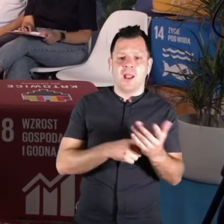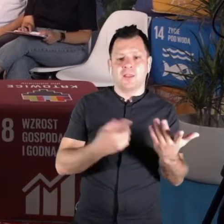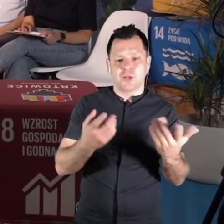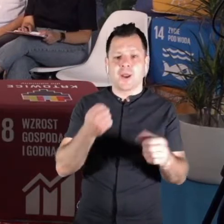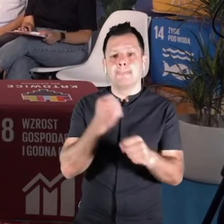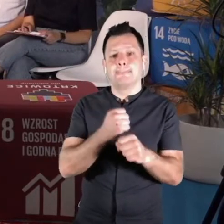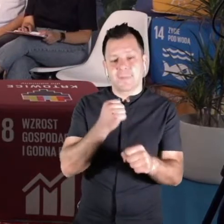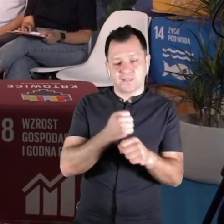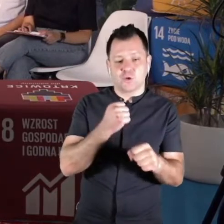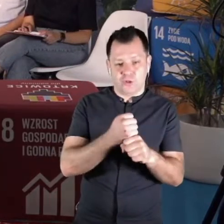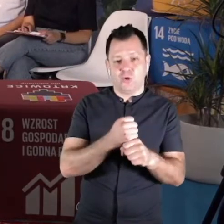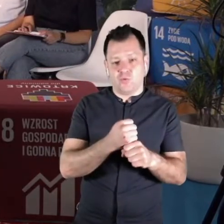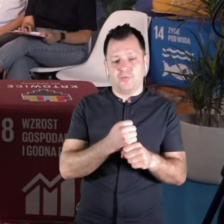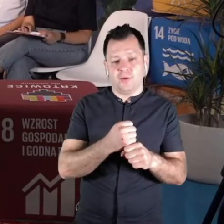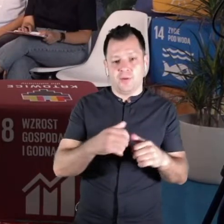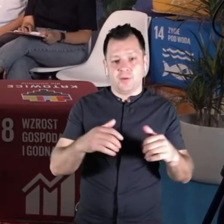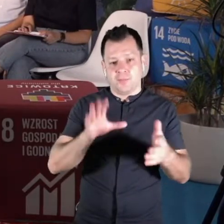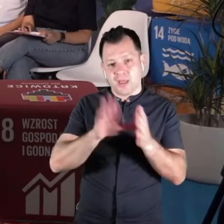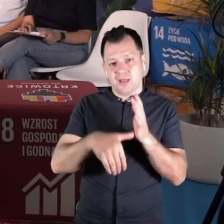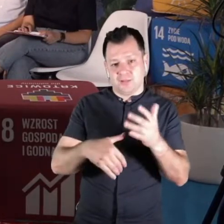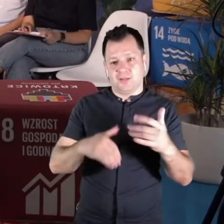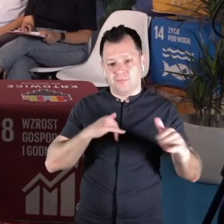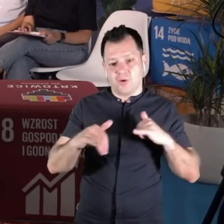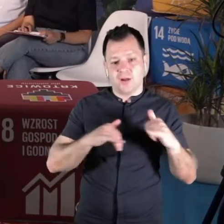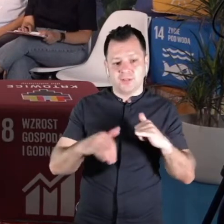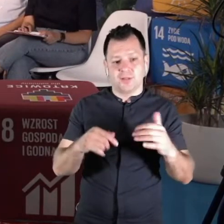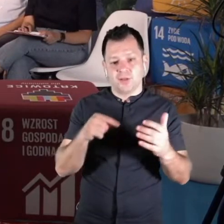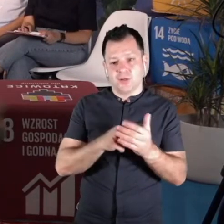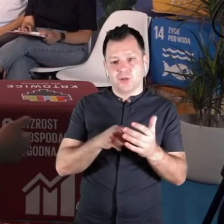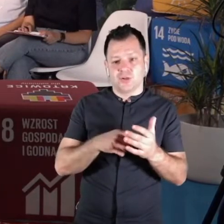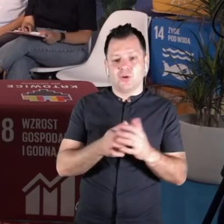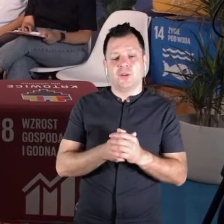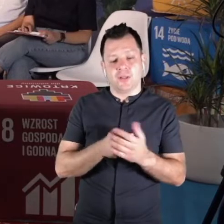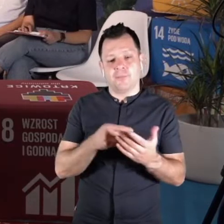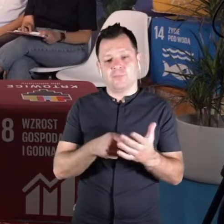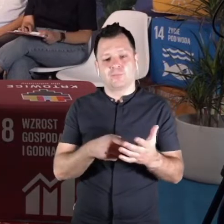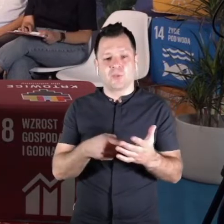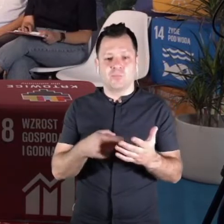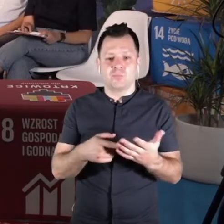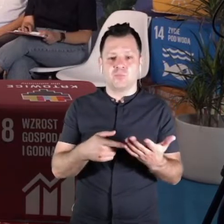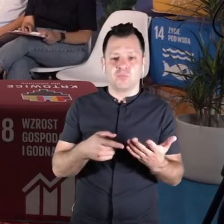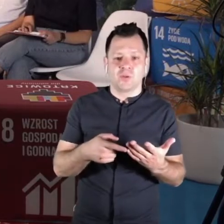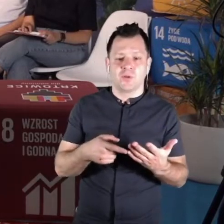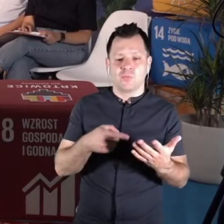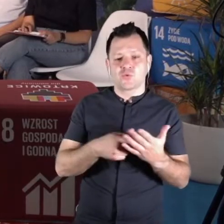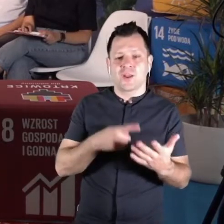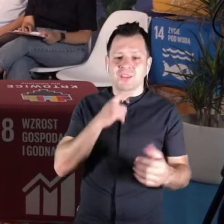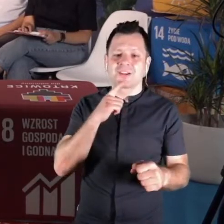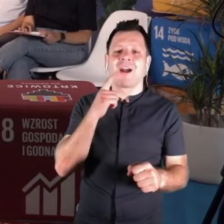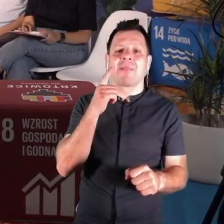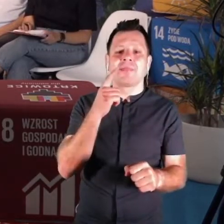get some training and templates for make this platform more accessible and